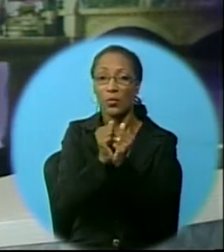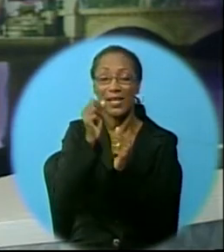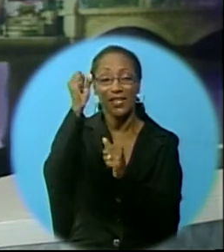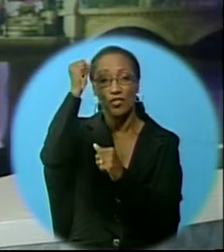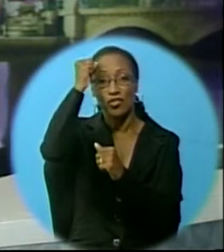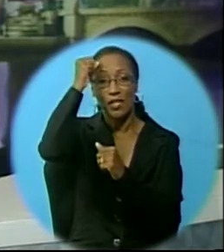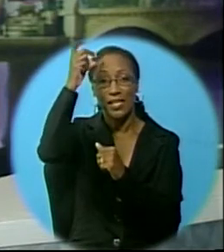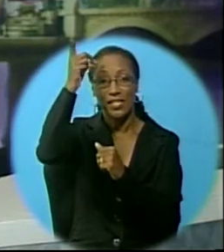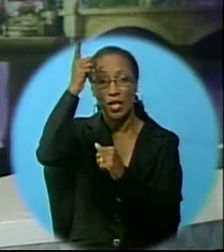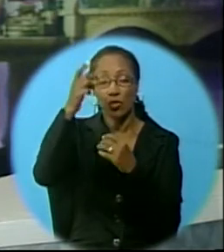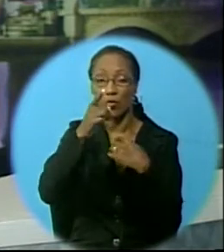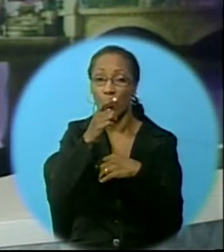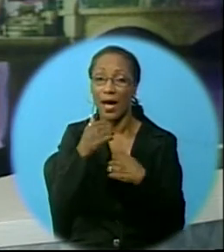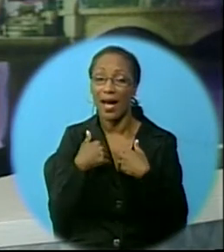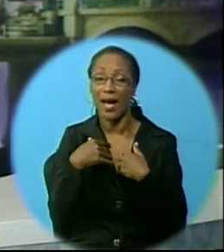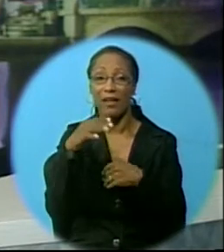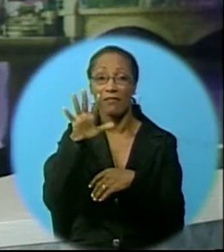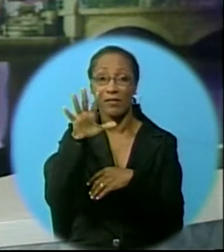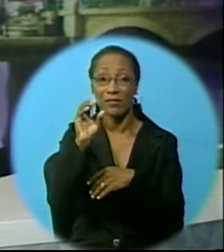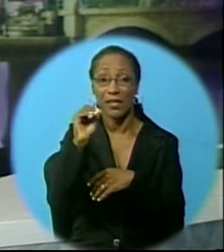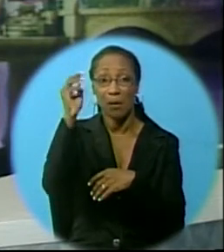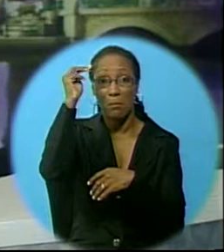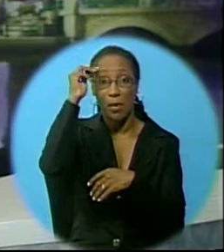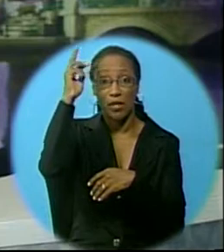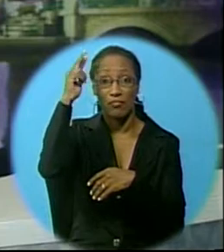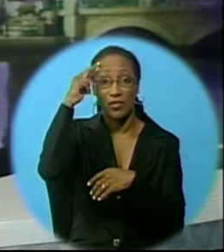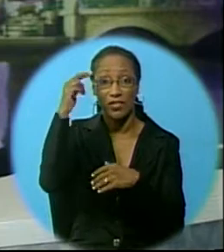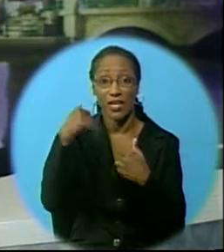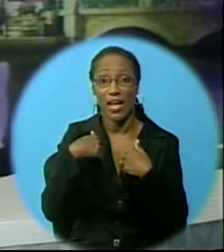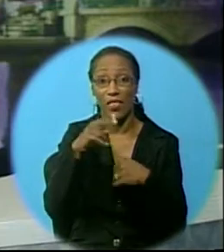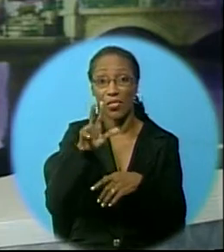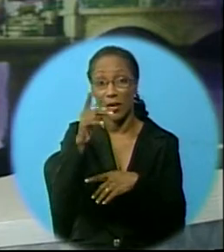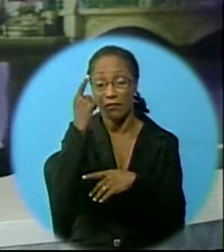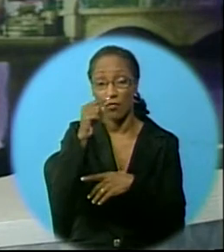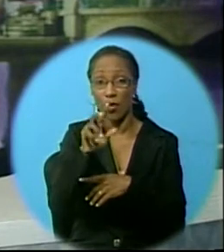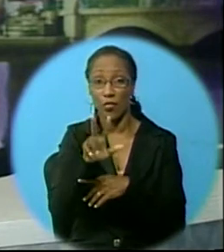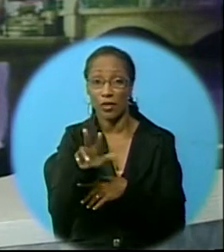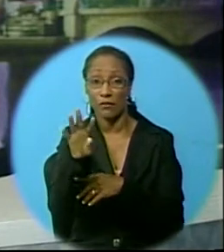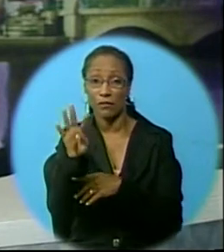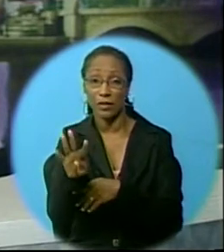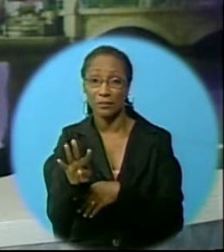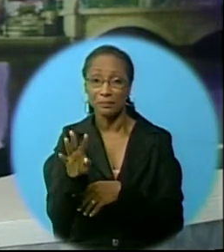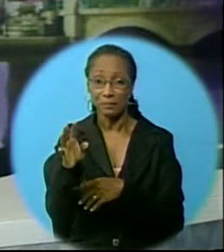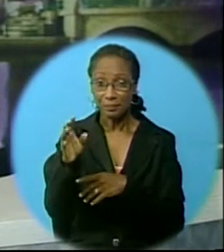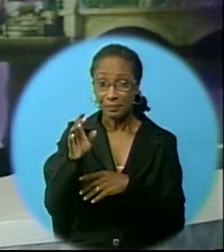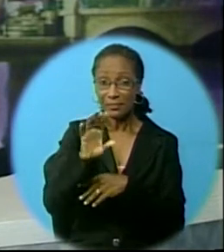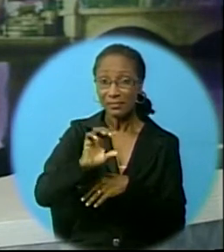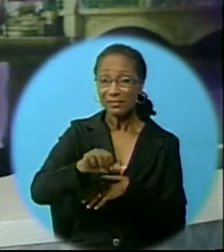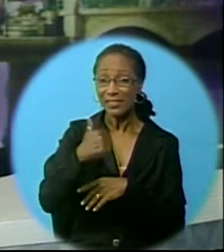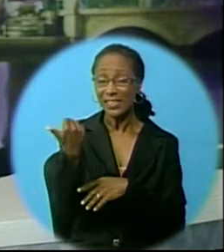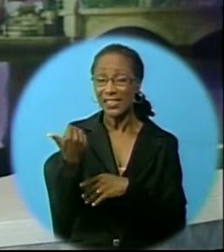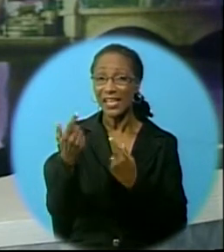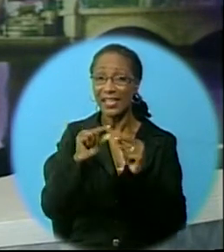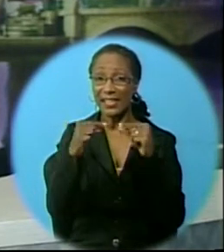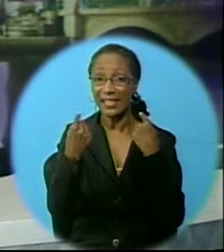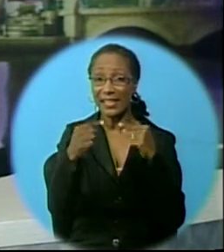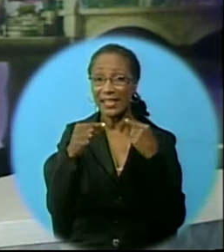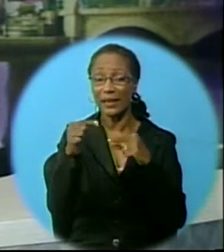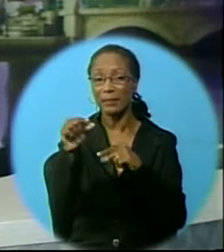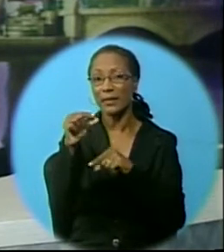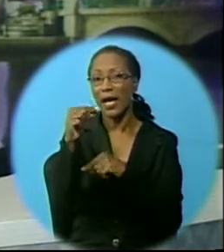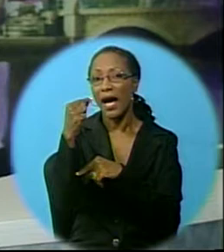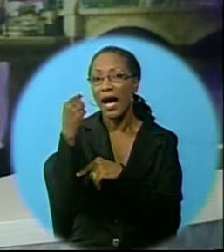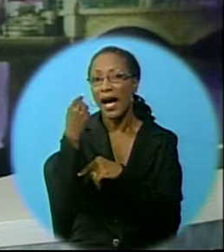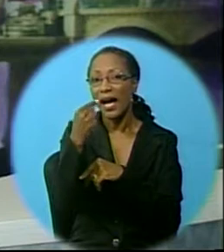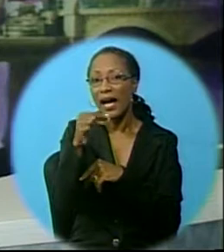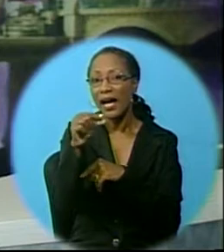50. Marlon Samuels has so far taken 3 for 34. In the day's other opening games, Guyana Jaguars reached 230 for